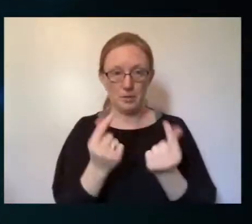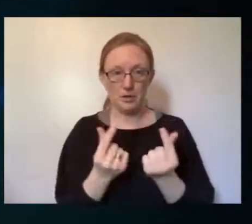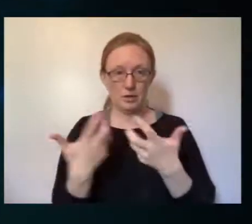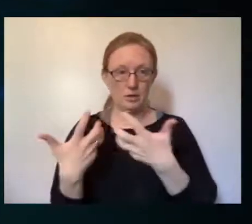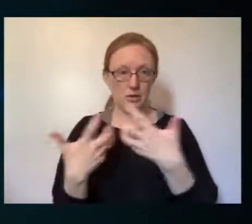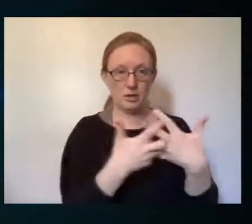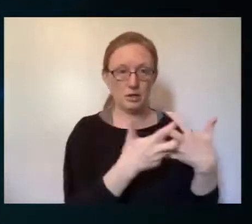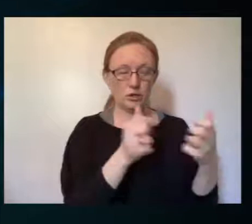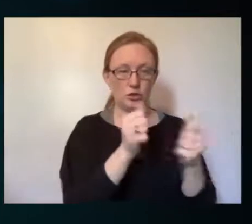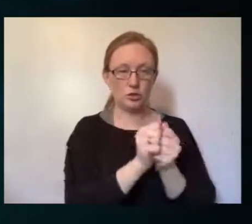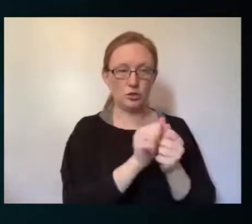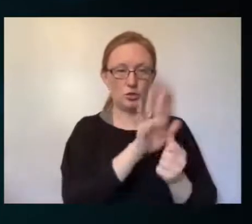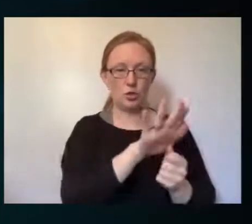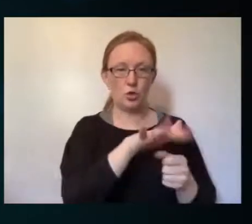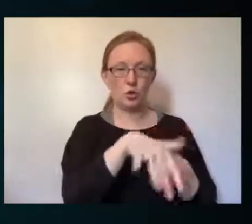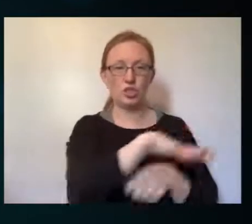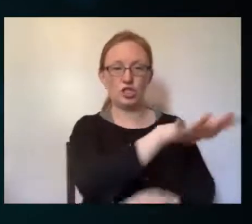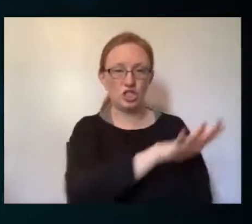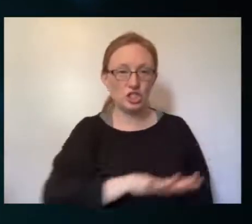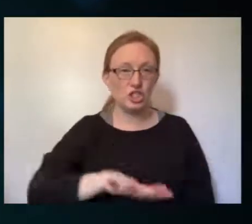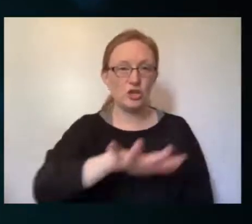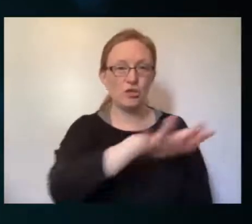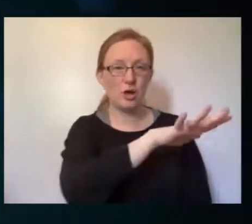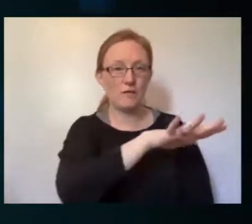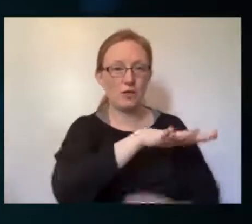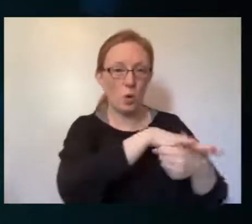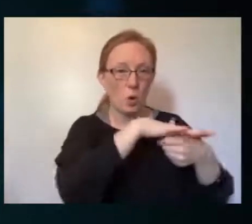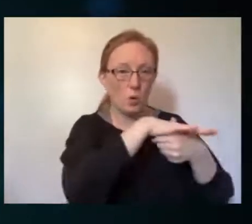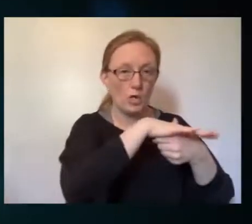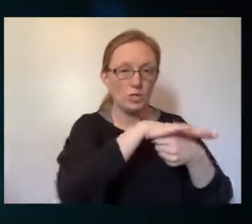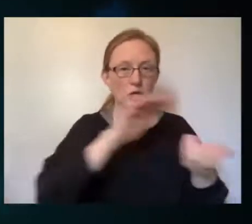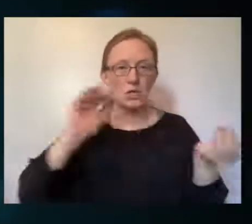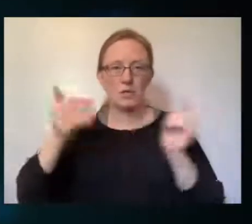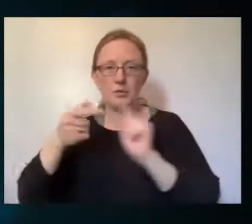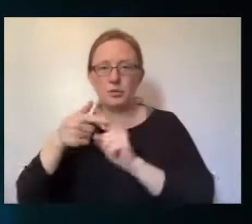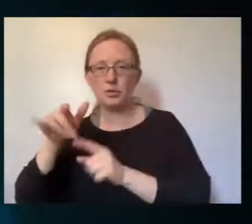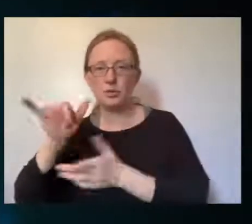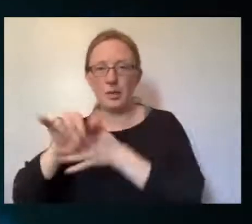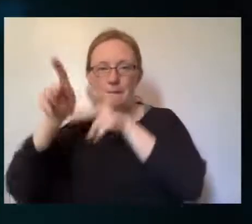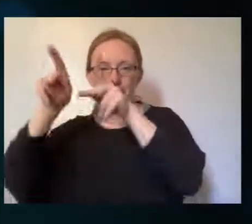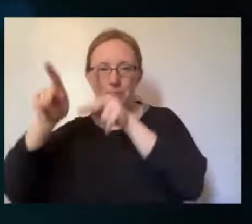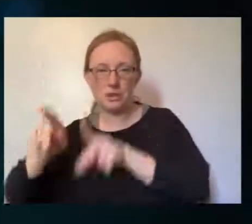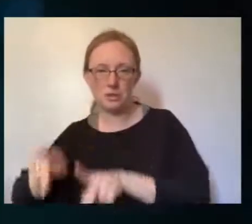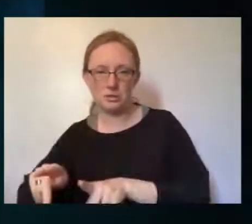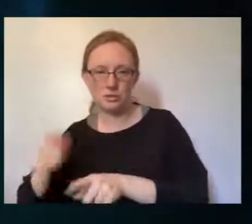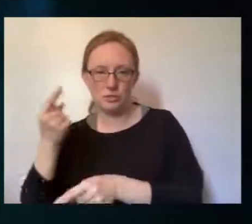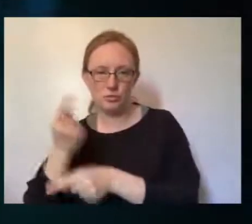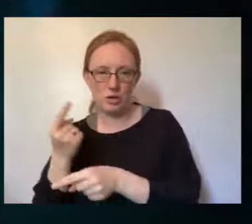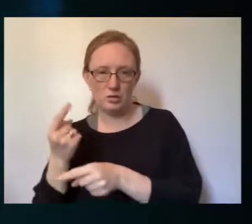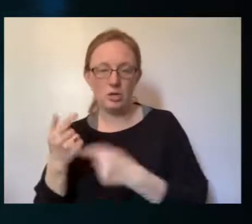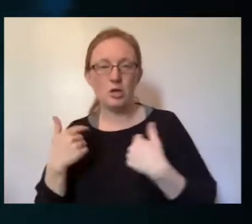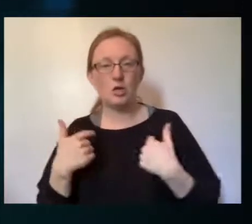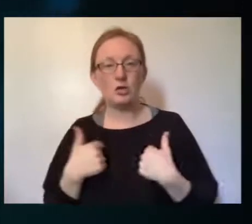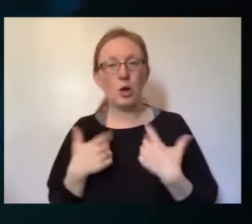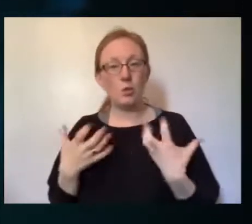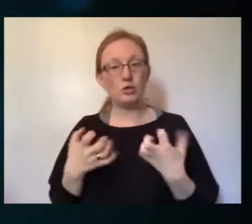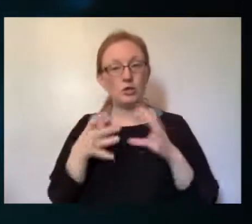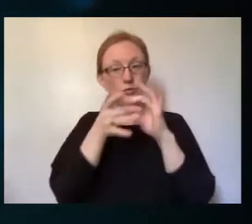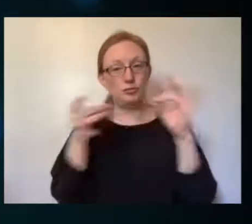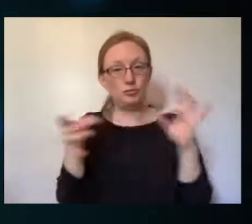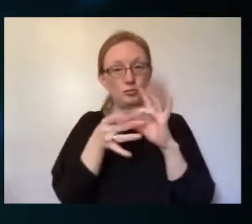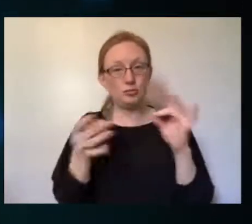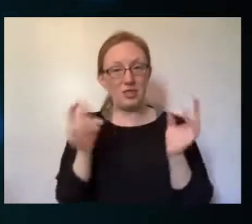to either geographical, you know, location, as opposed to the person, right? So I want to shift from that, because I